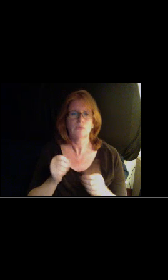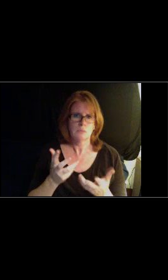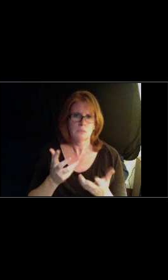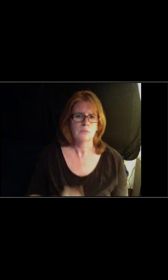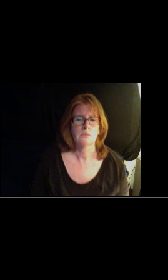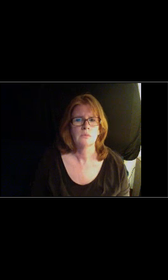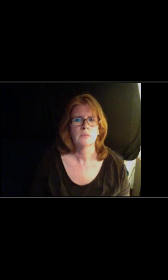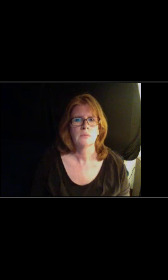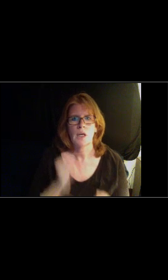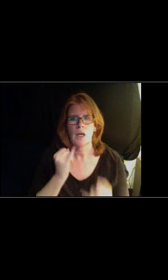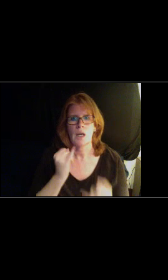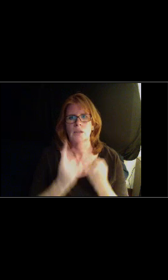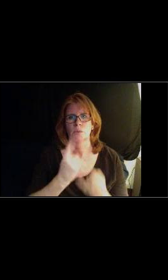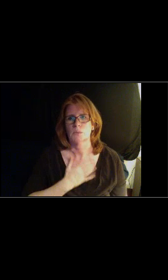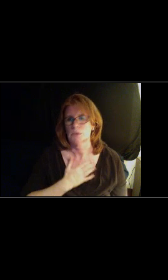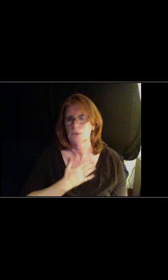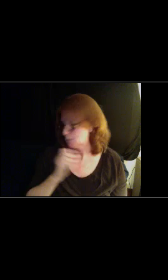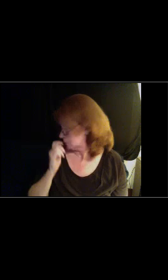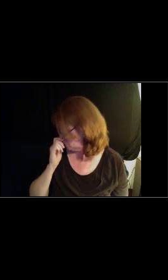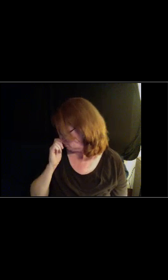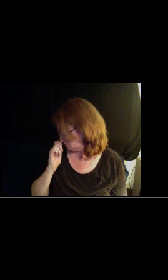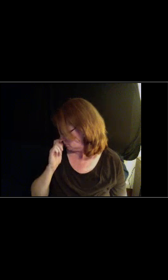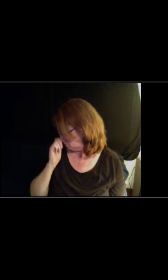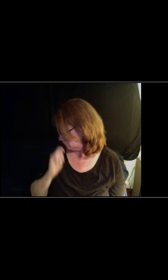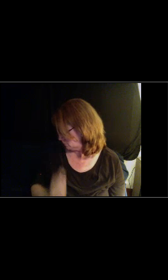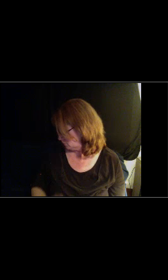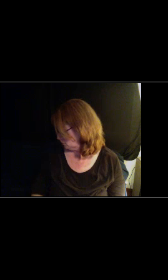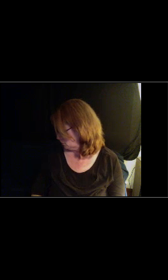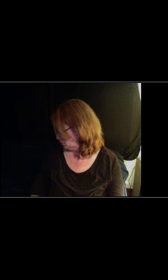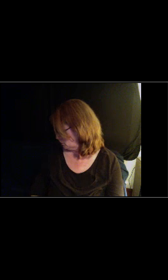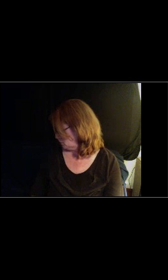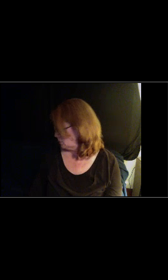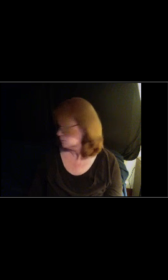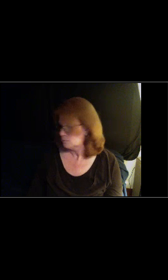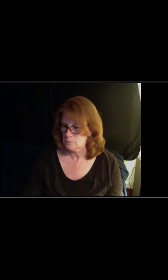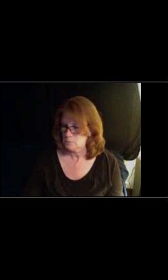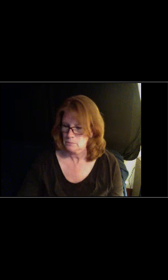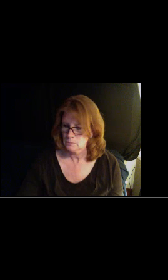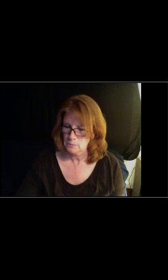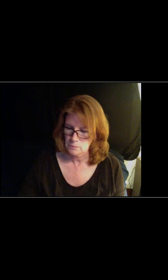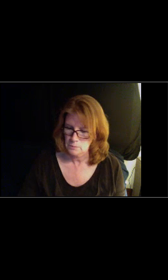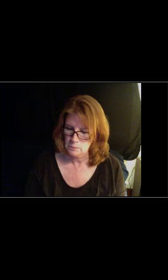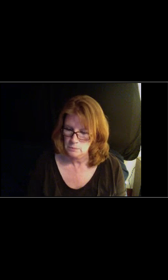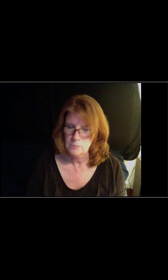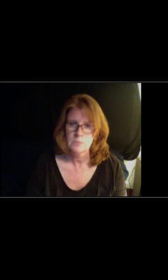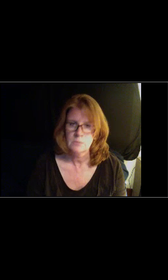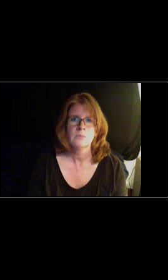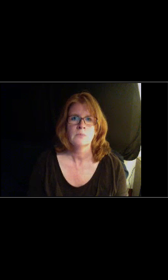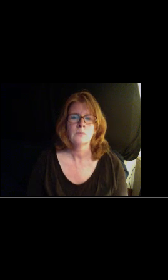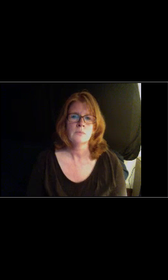really express what is behind the team member metaphor? The last one, please, Carrie.